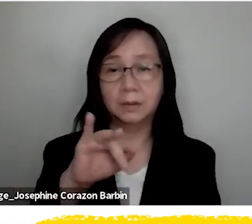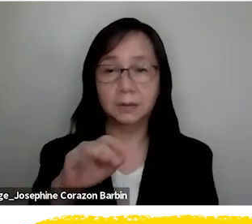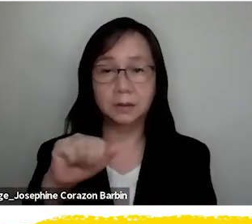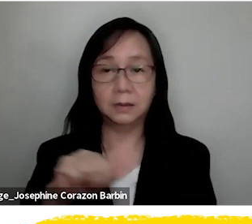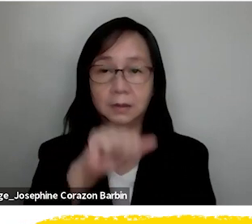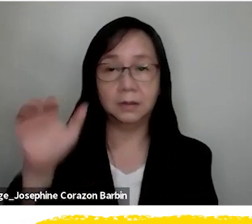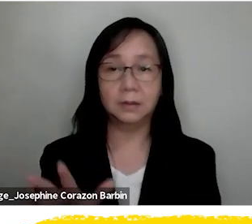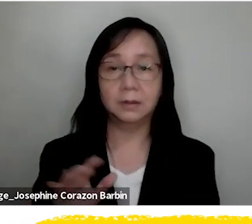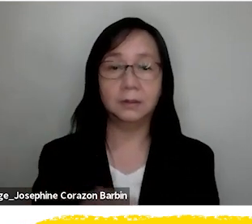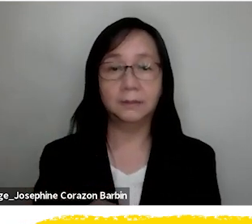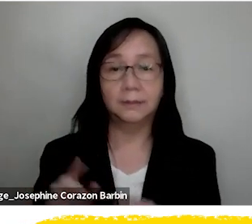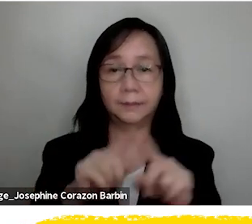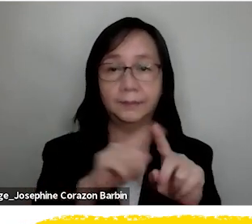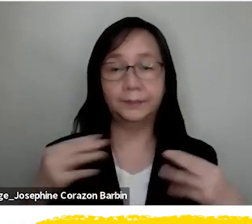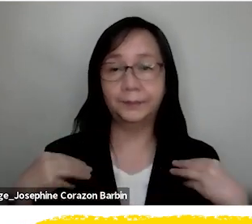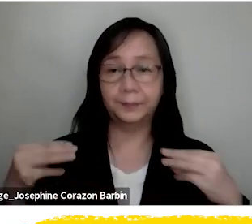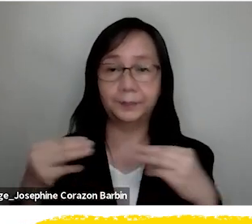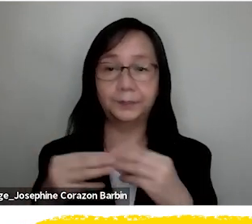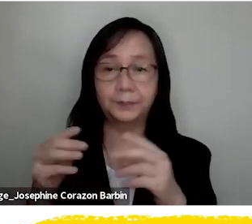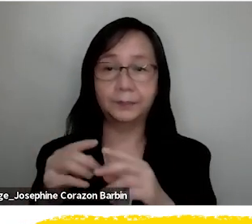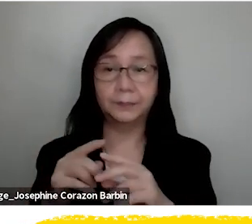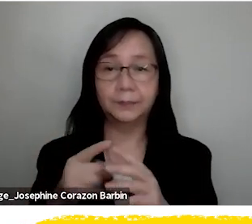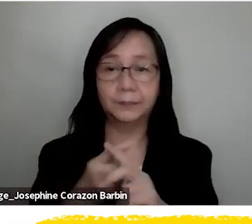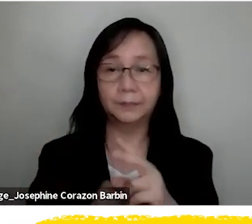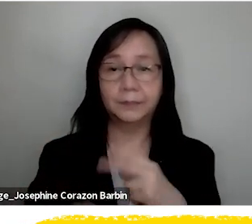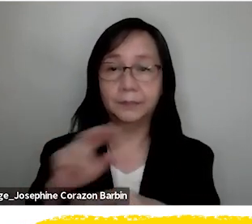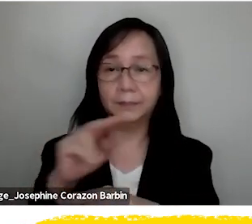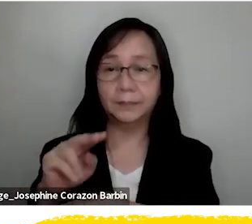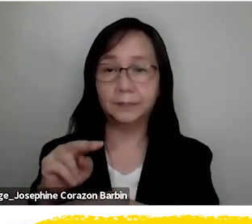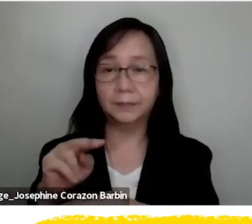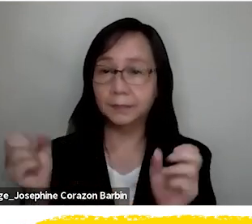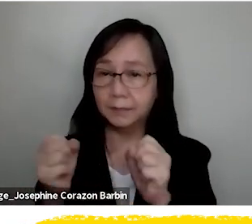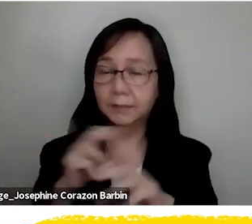Different types of members between national, small